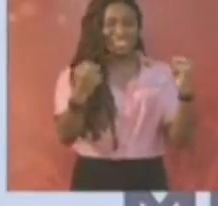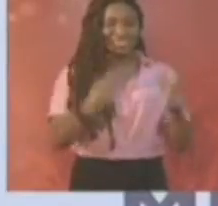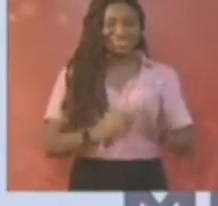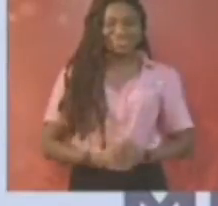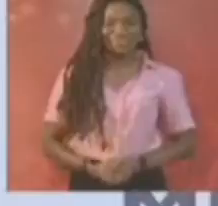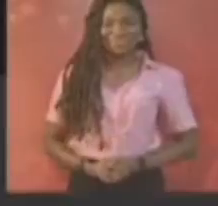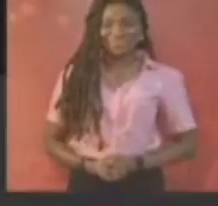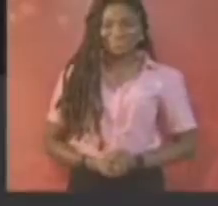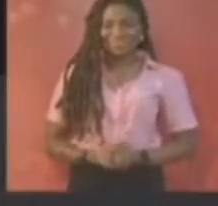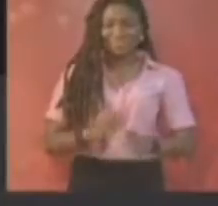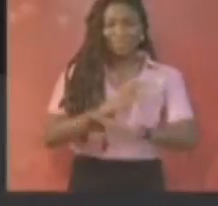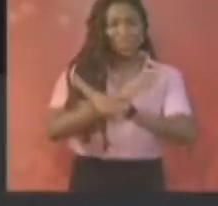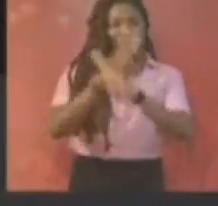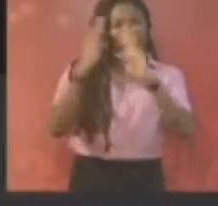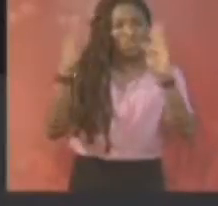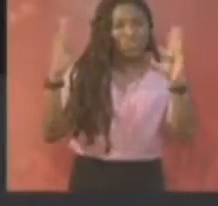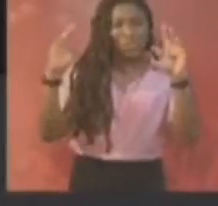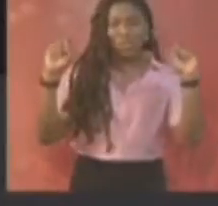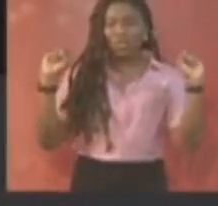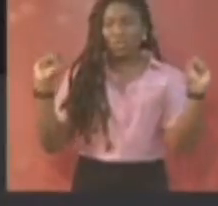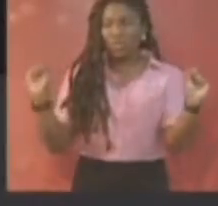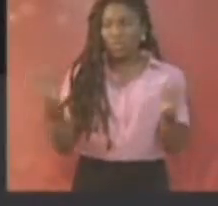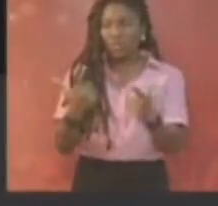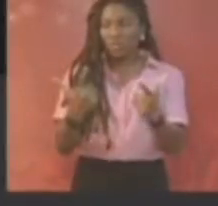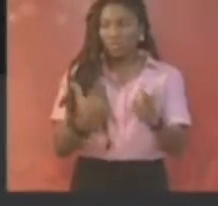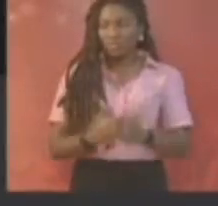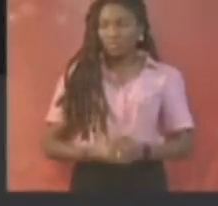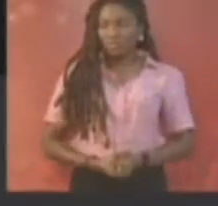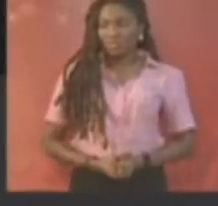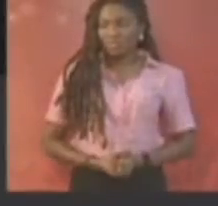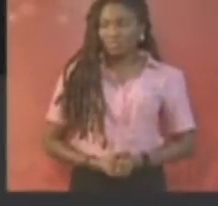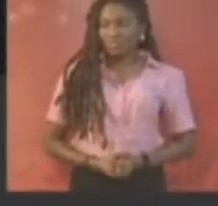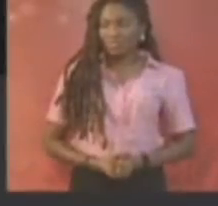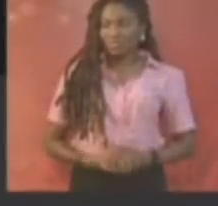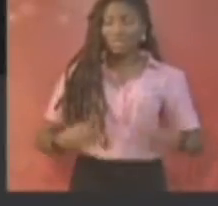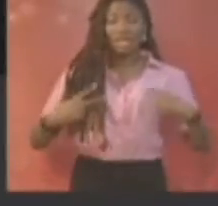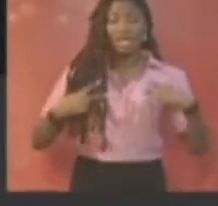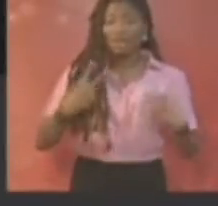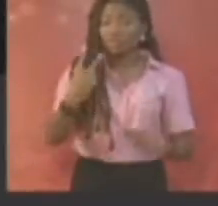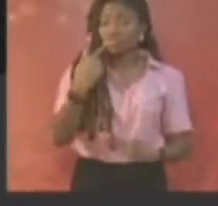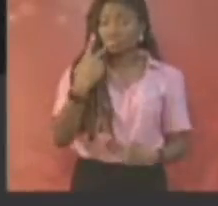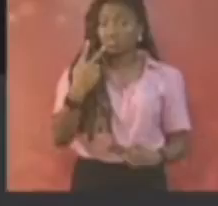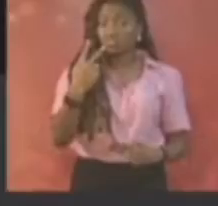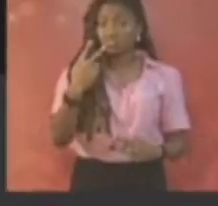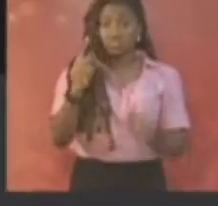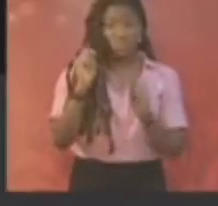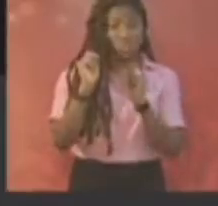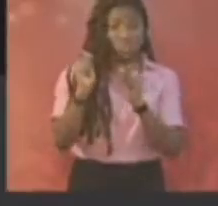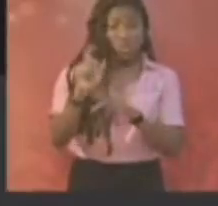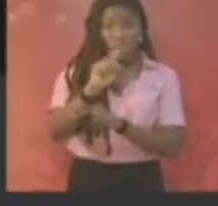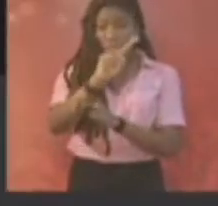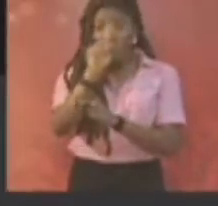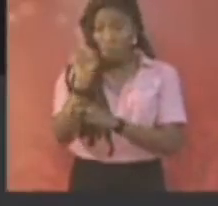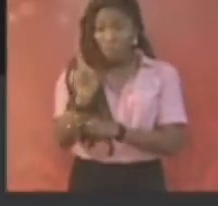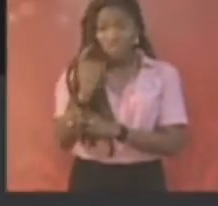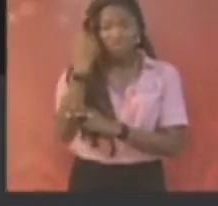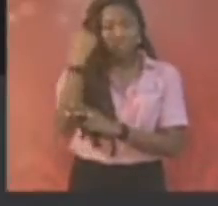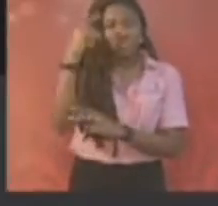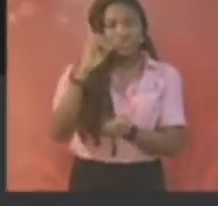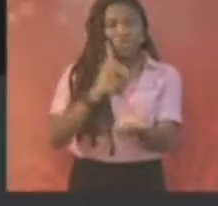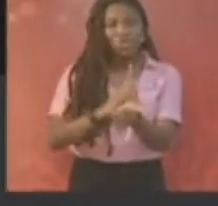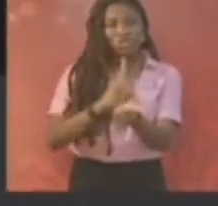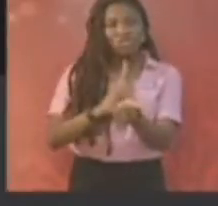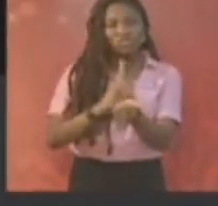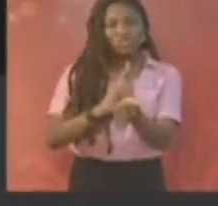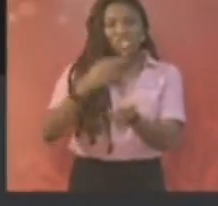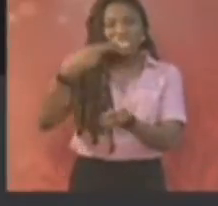Good morning all, Shane Superville from the Newsday newspaper here. I have 2 really quick questions, both of them for Dr. Avery Hines, and it has to